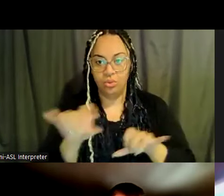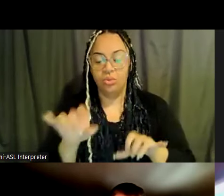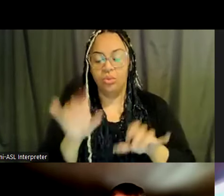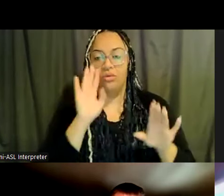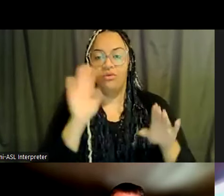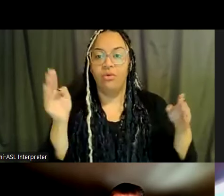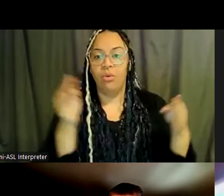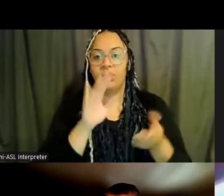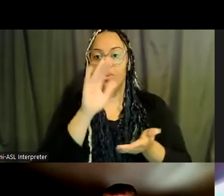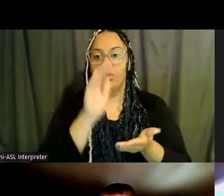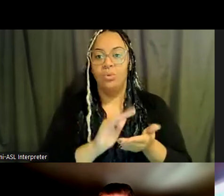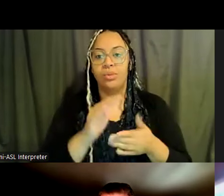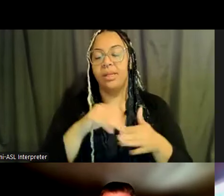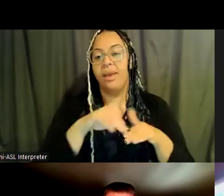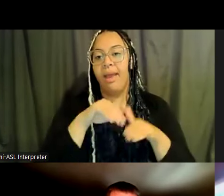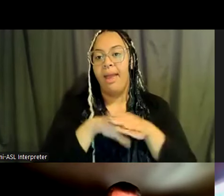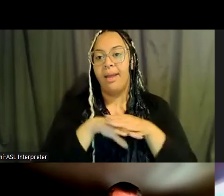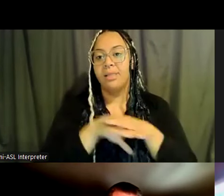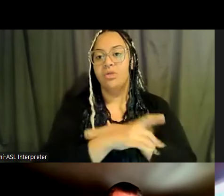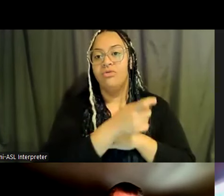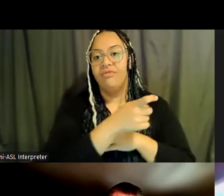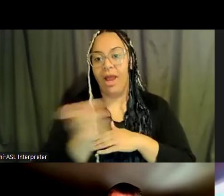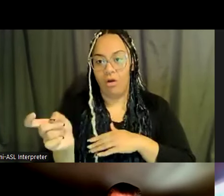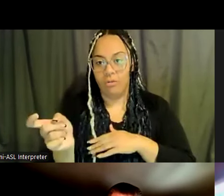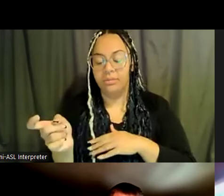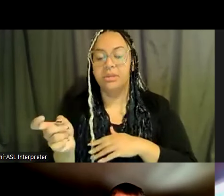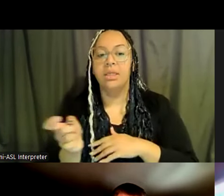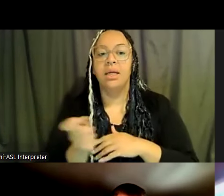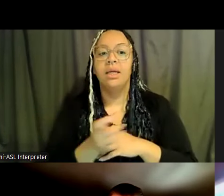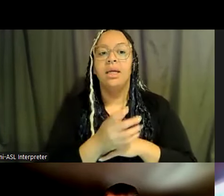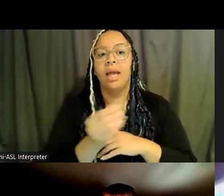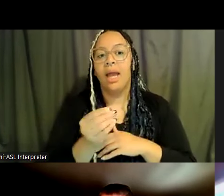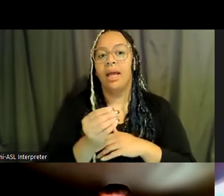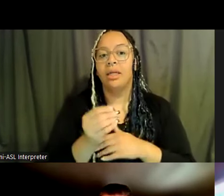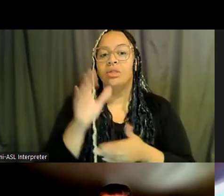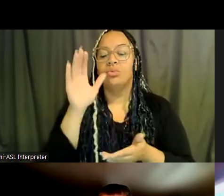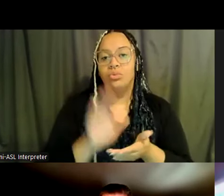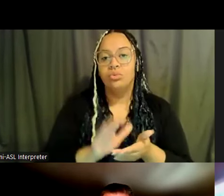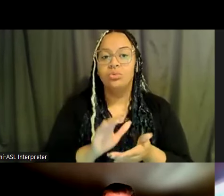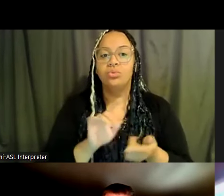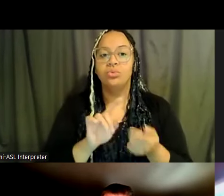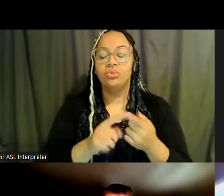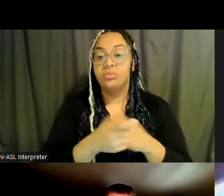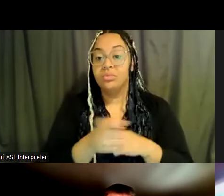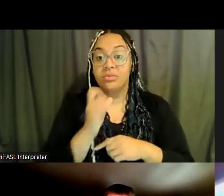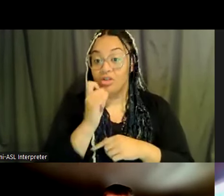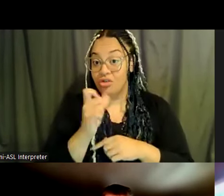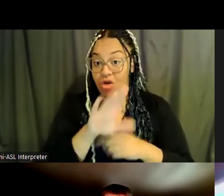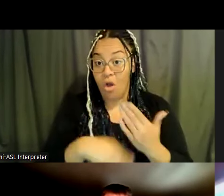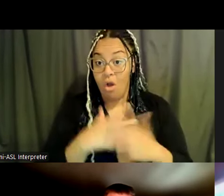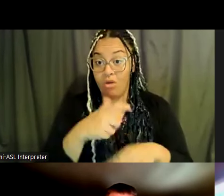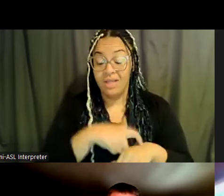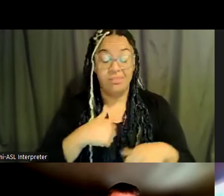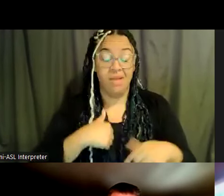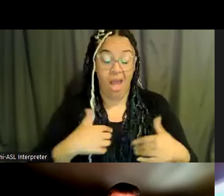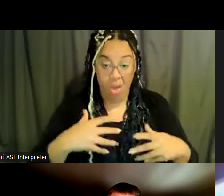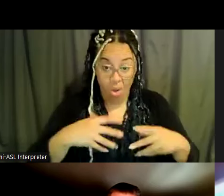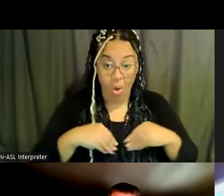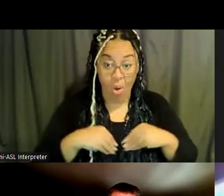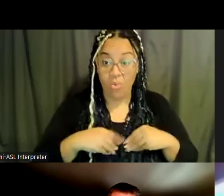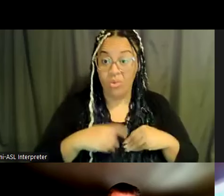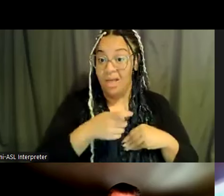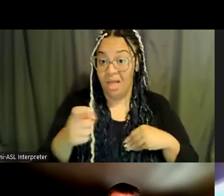is reducing access to firearms. And that's not reducing access to firearms at all times. I'm a gun owner. I come from a family of law